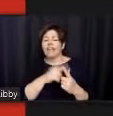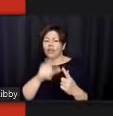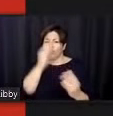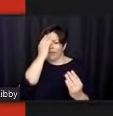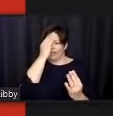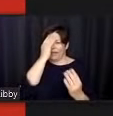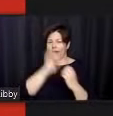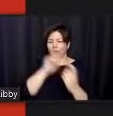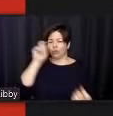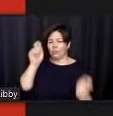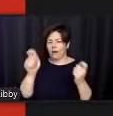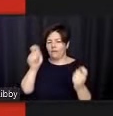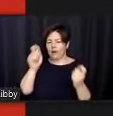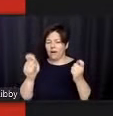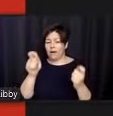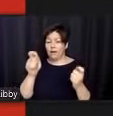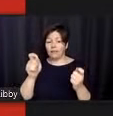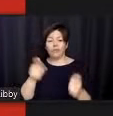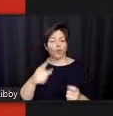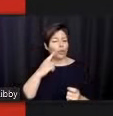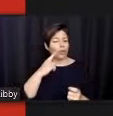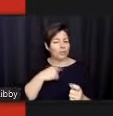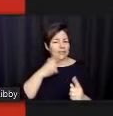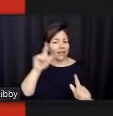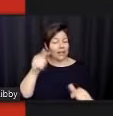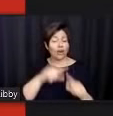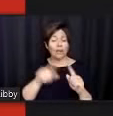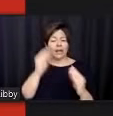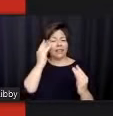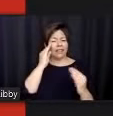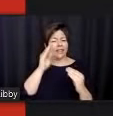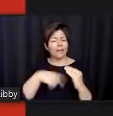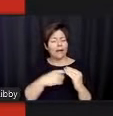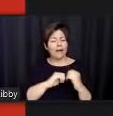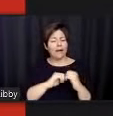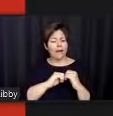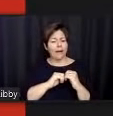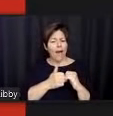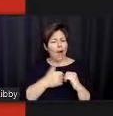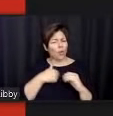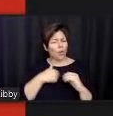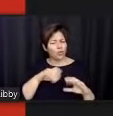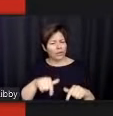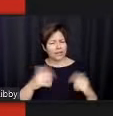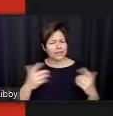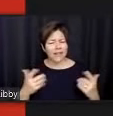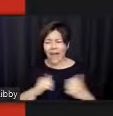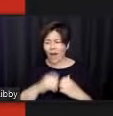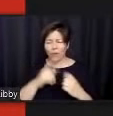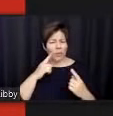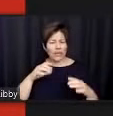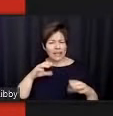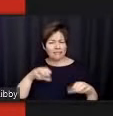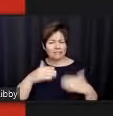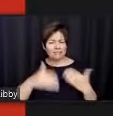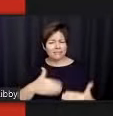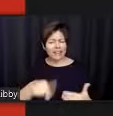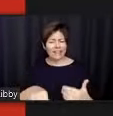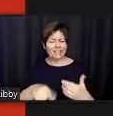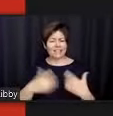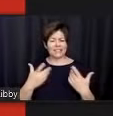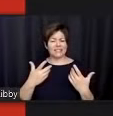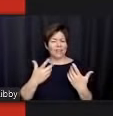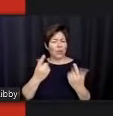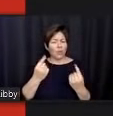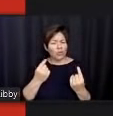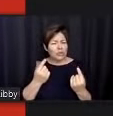modify. You'll hear me say this later, but you just need to think about how we're going to do this and what we're doing as we watch this.